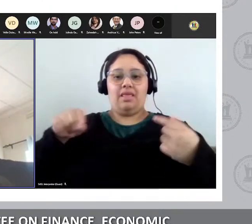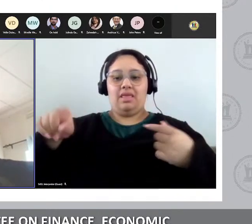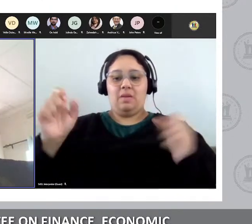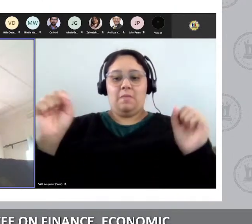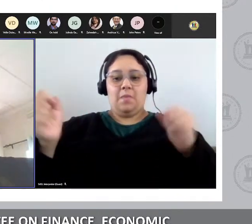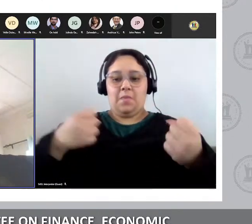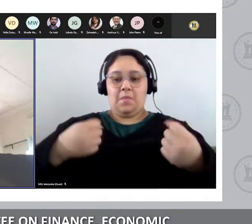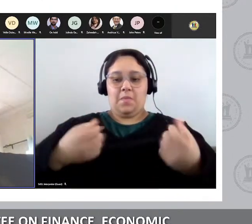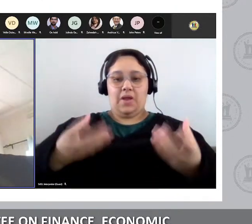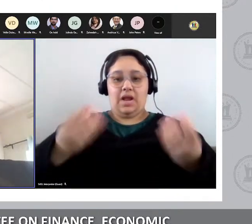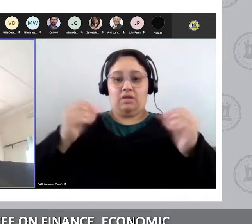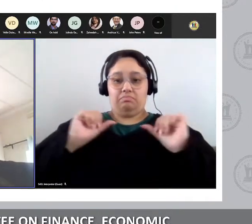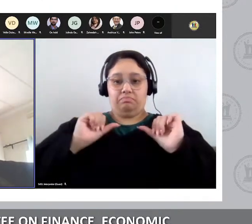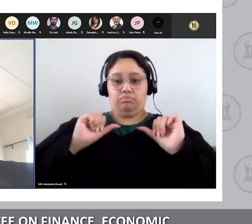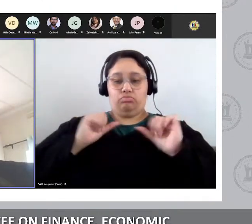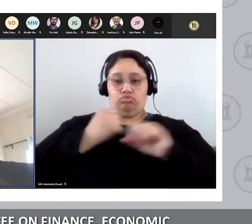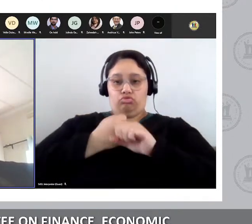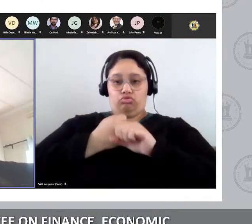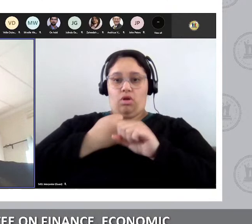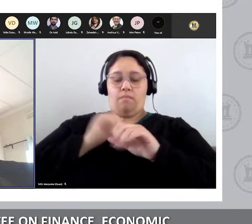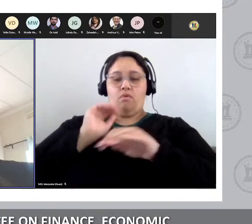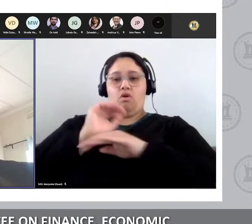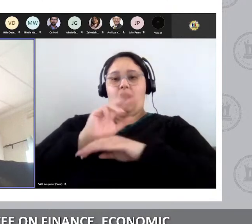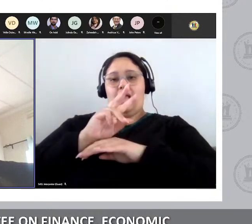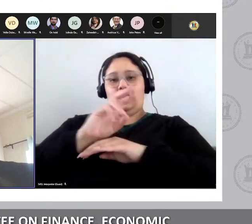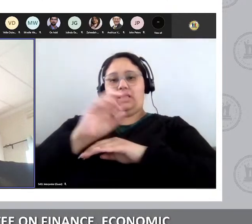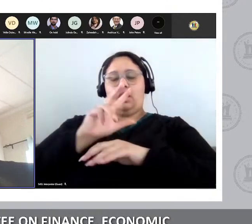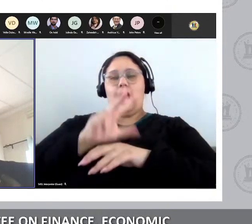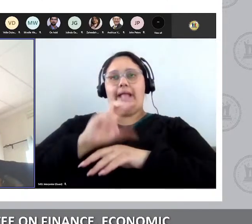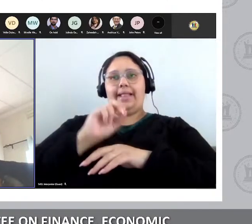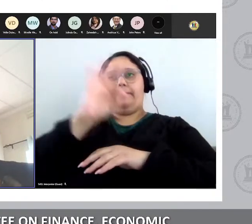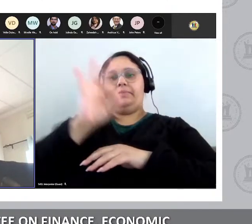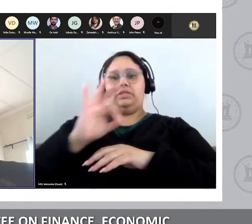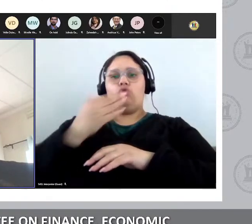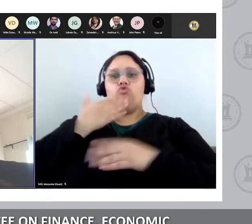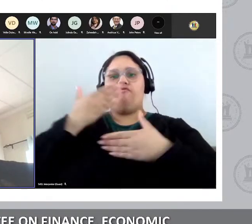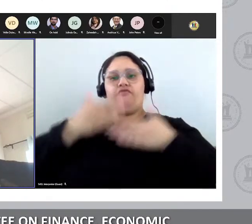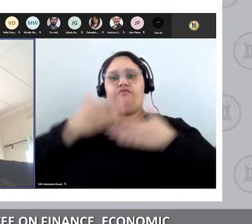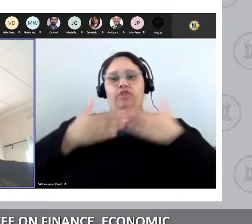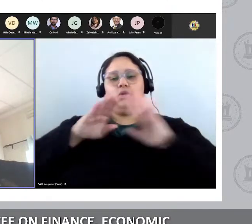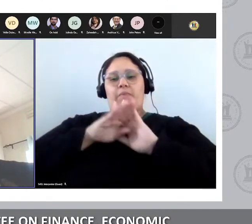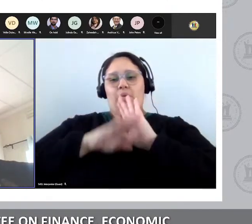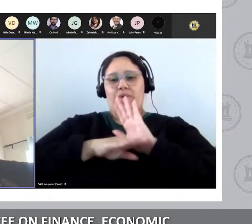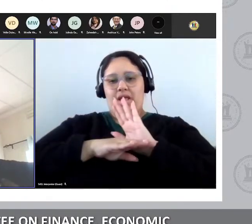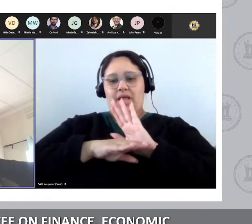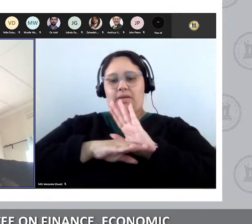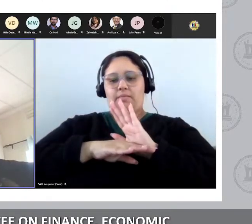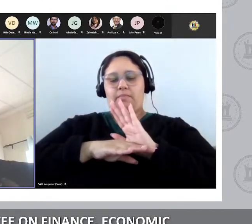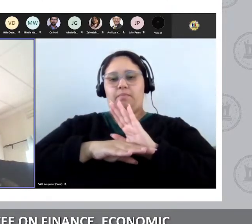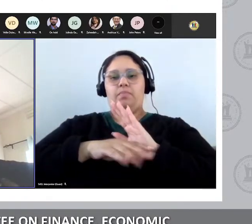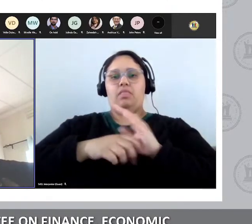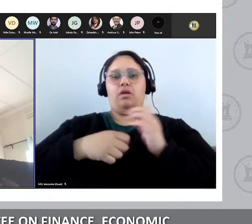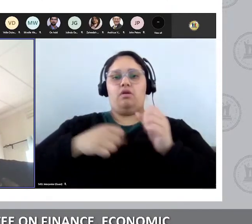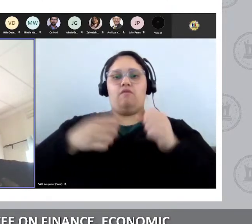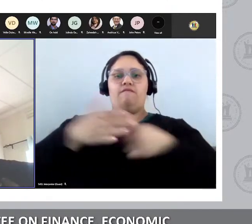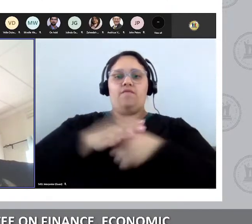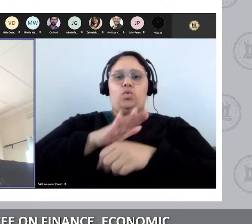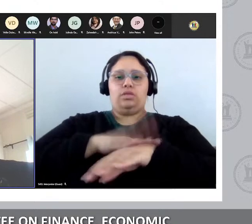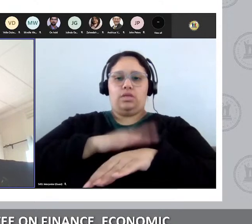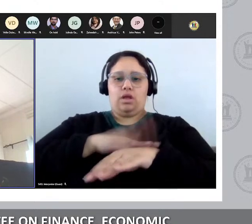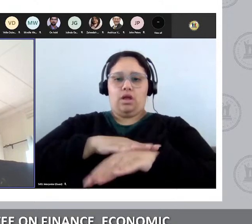employment? Well, more than 80% of the beneficiaries that complete our program ends up in